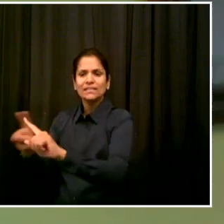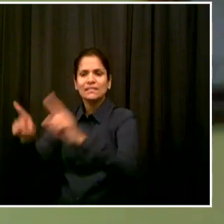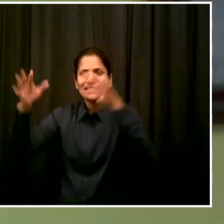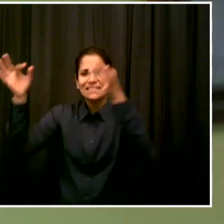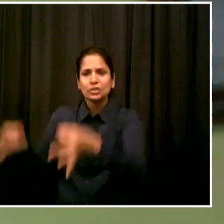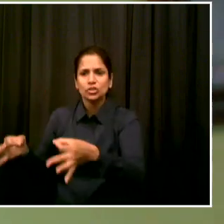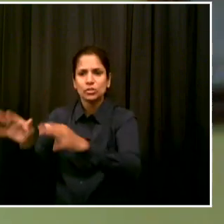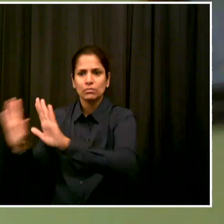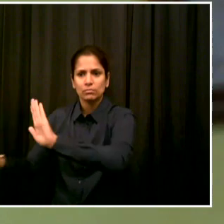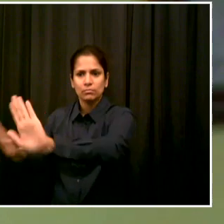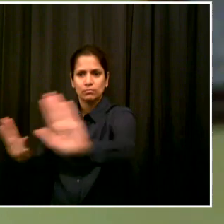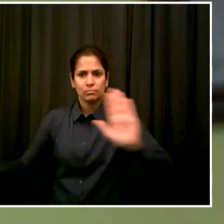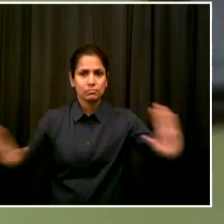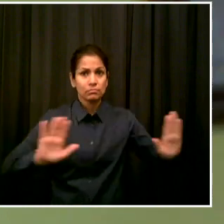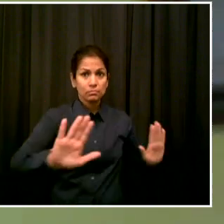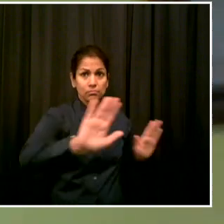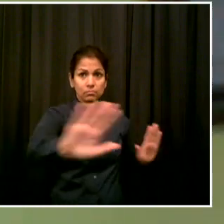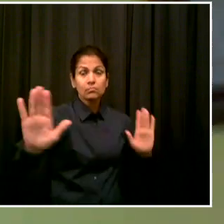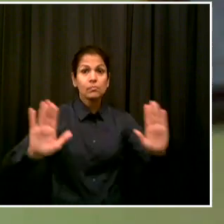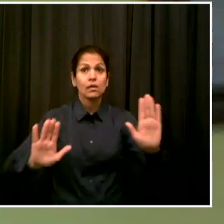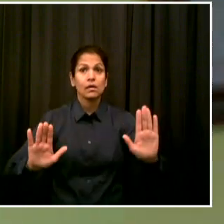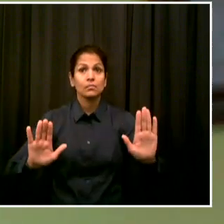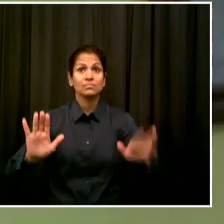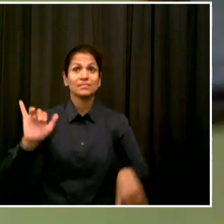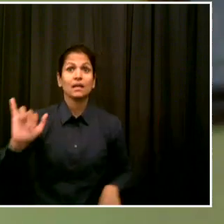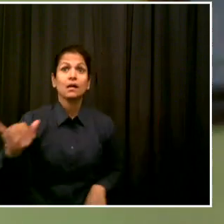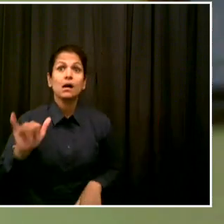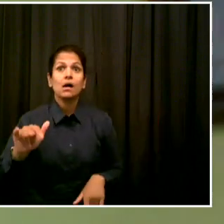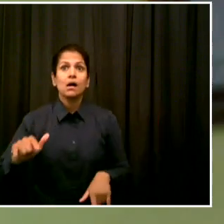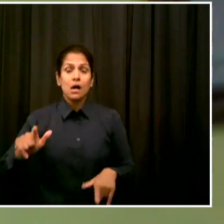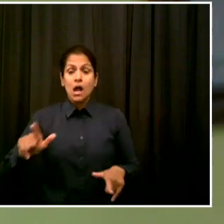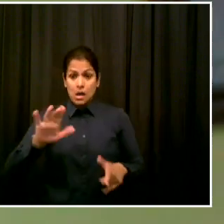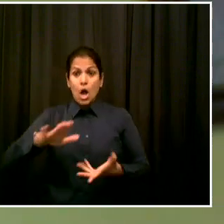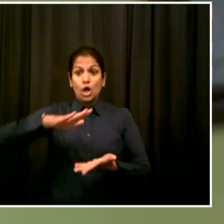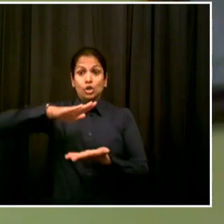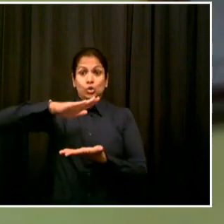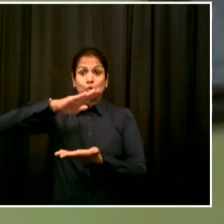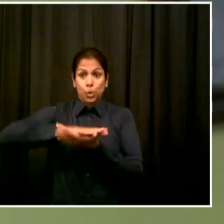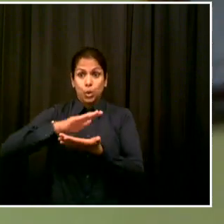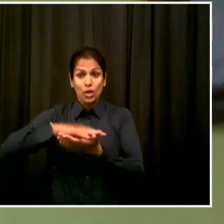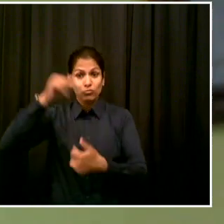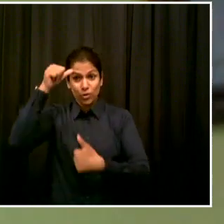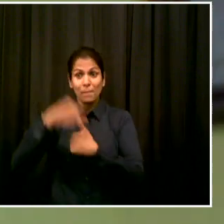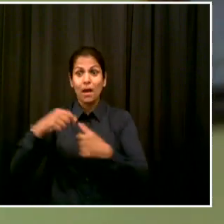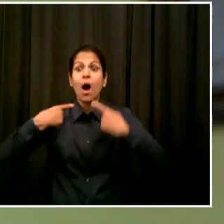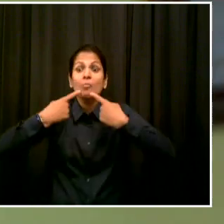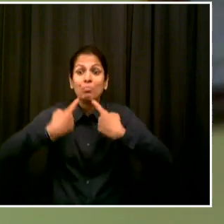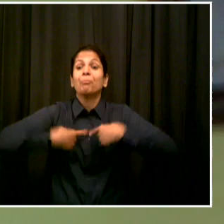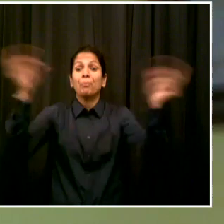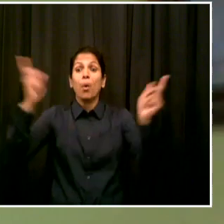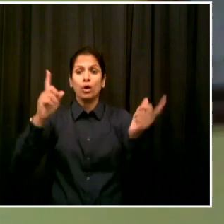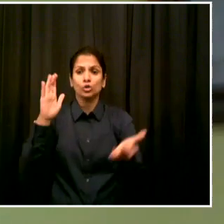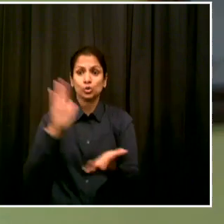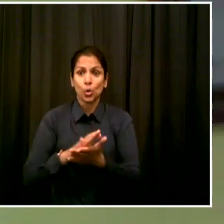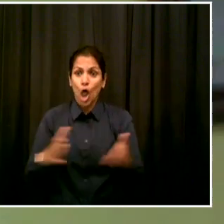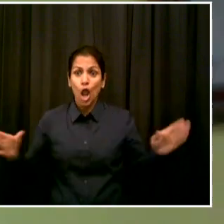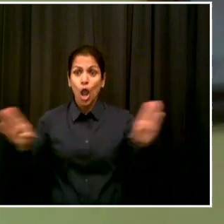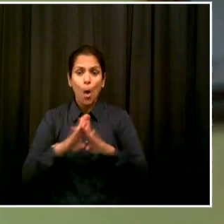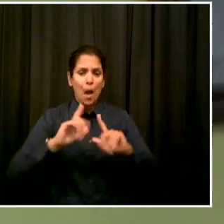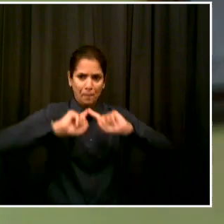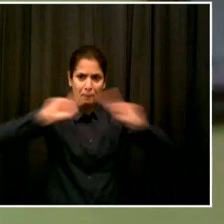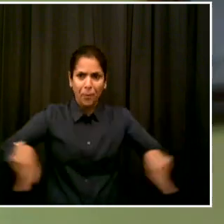again, the strategy is going to be based on what do we know about the specific incident, the characteristics of the people,